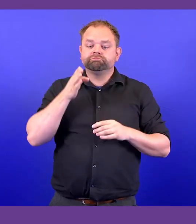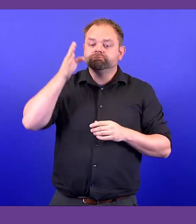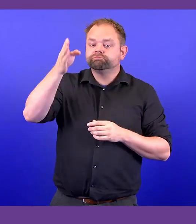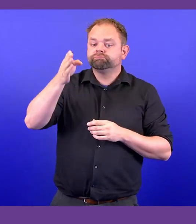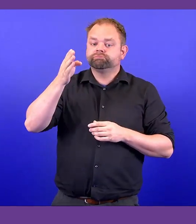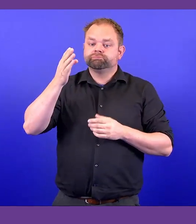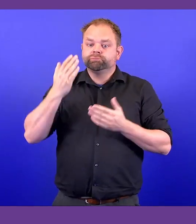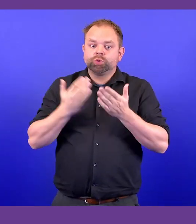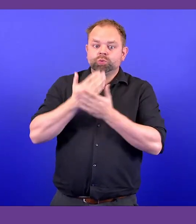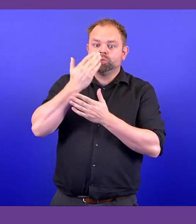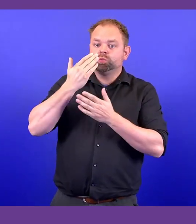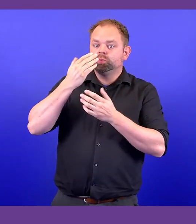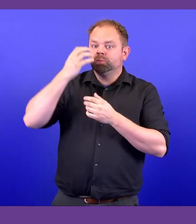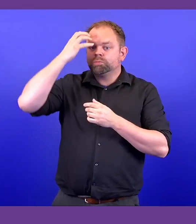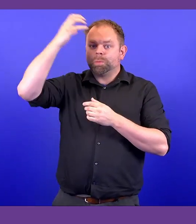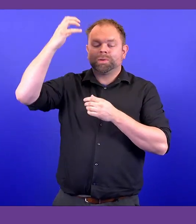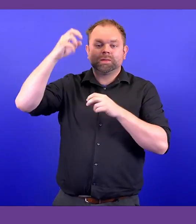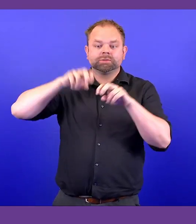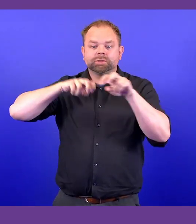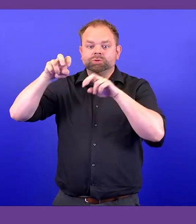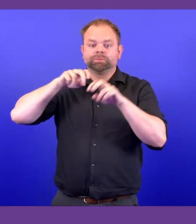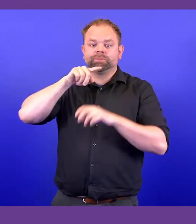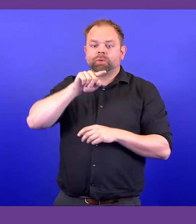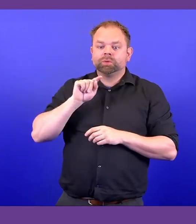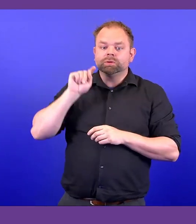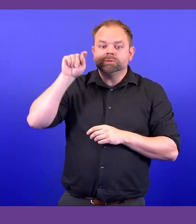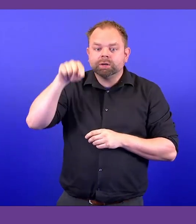Taking public transport is not as easy for everyone.